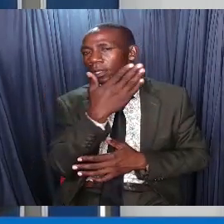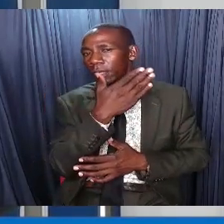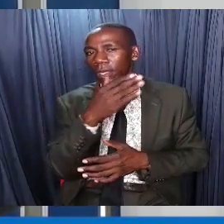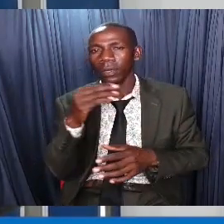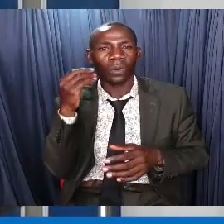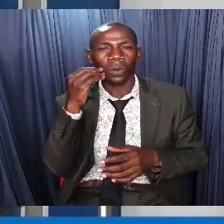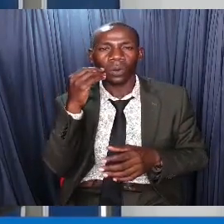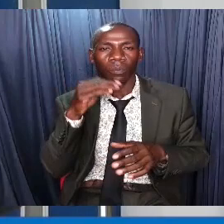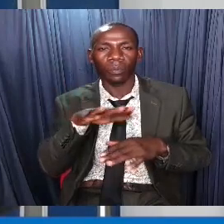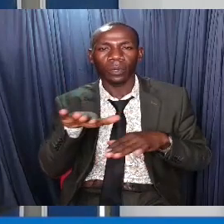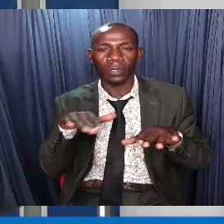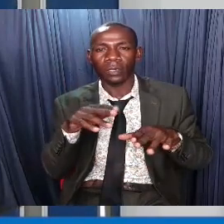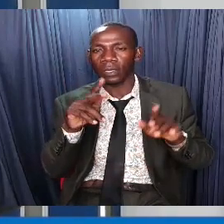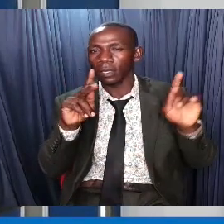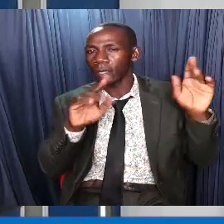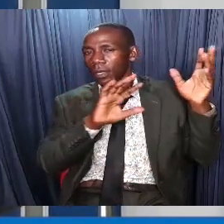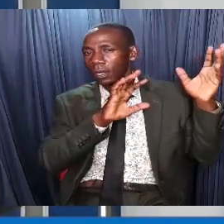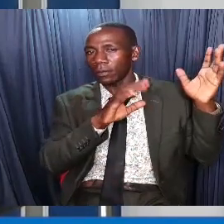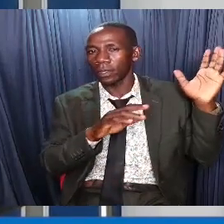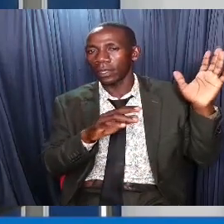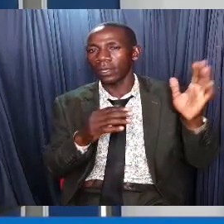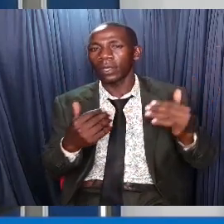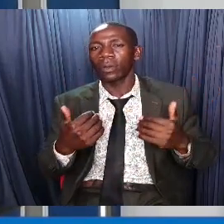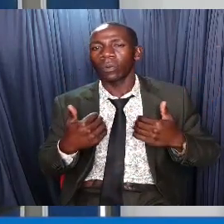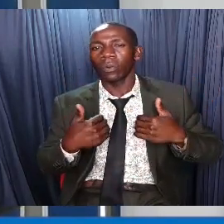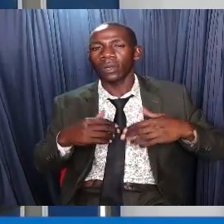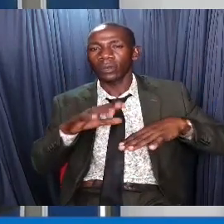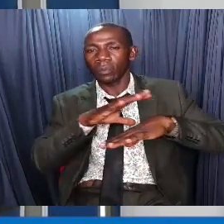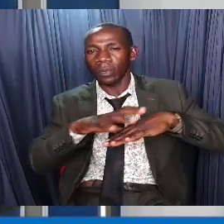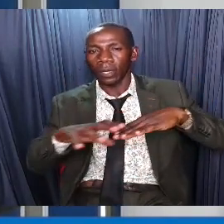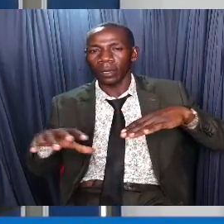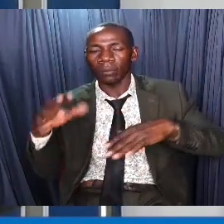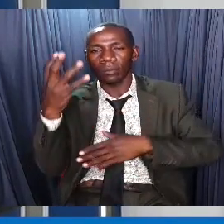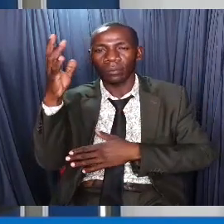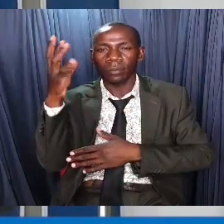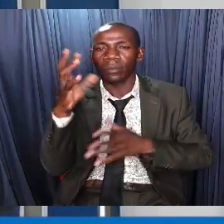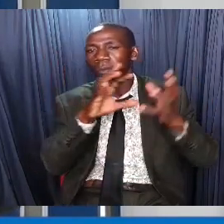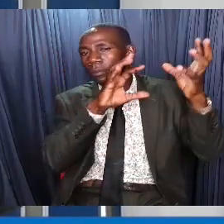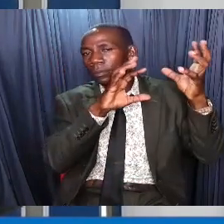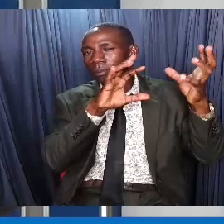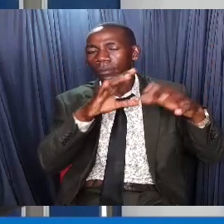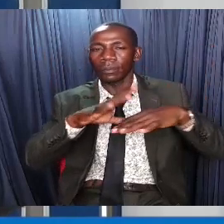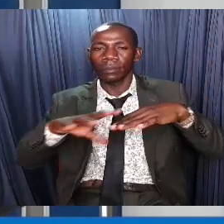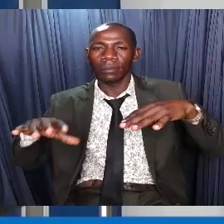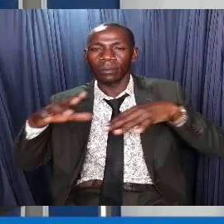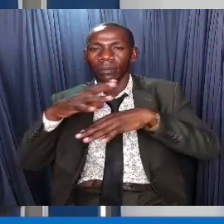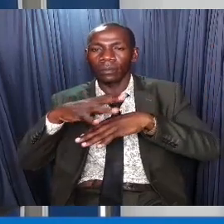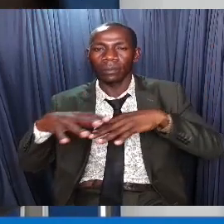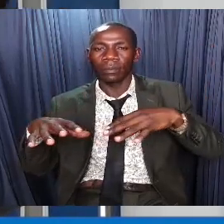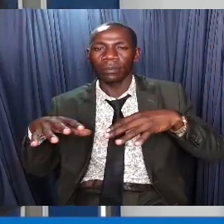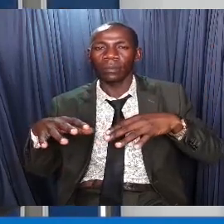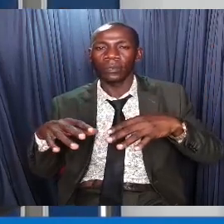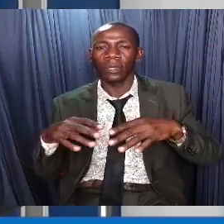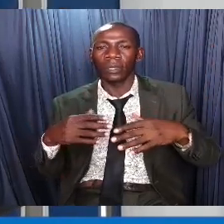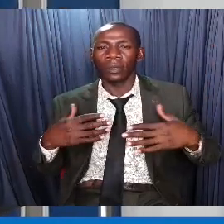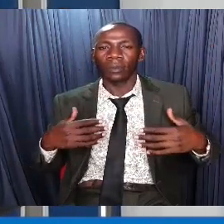Mtondia. Pastor was preaching in Mtondia. Tunataka makuti. We want the families. Na wandugu wako pale ilikuwa kanisa ile imejaa wandugu kutoka